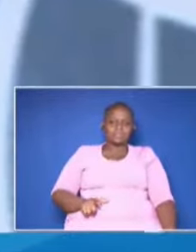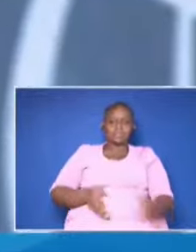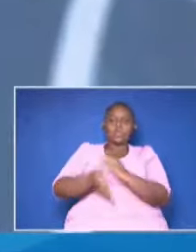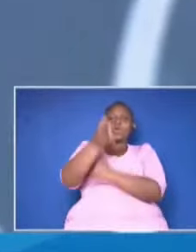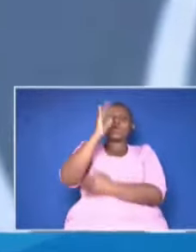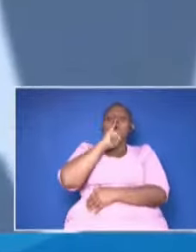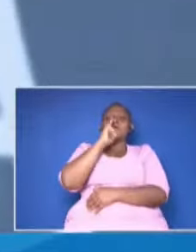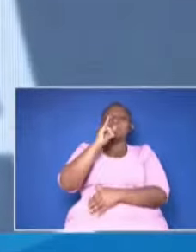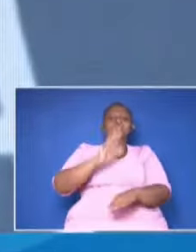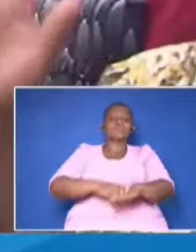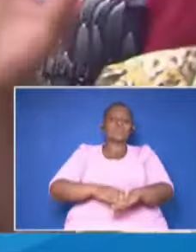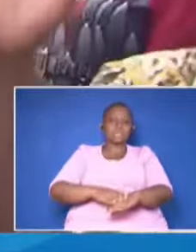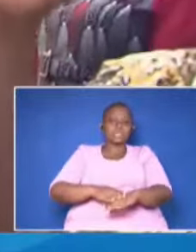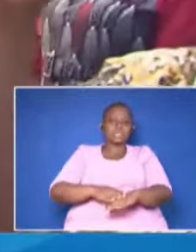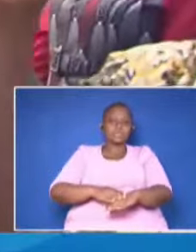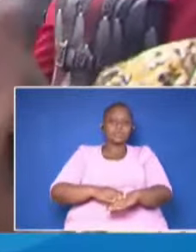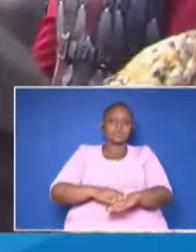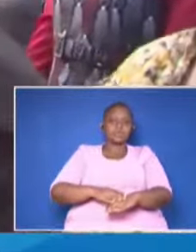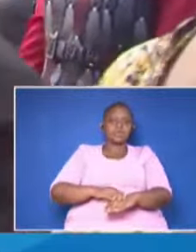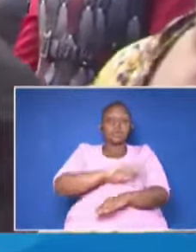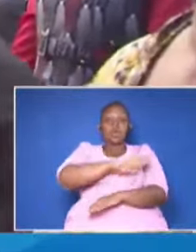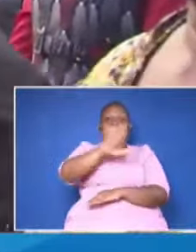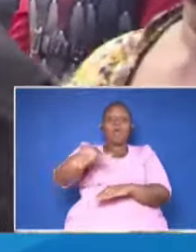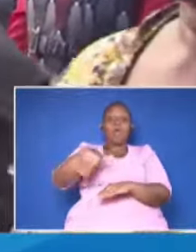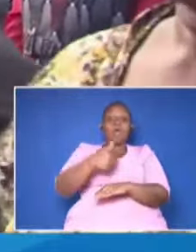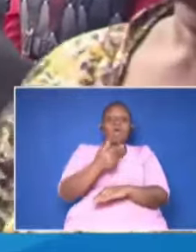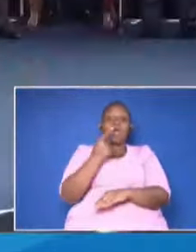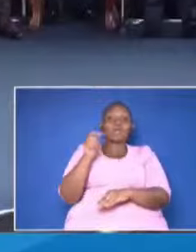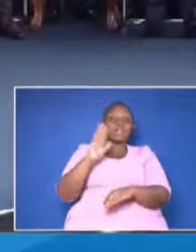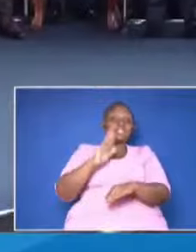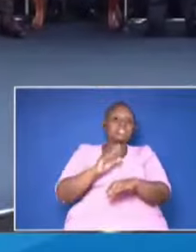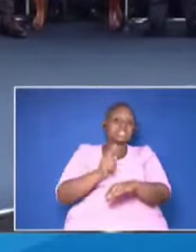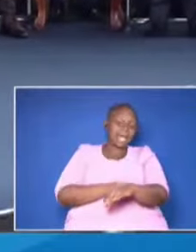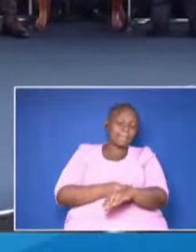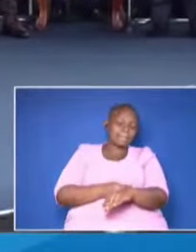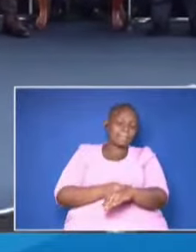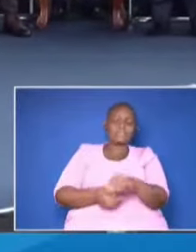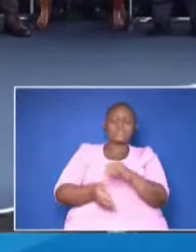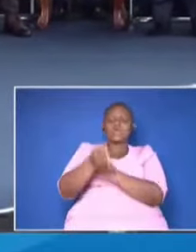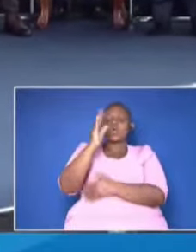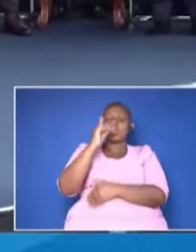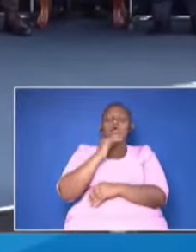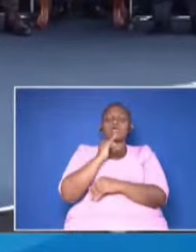God is good all and all the time